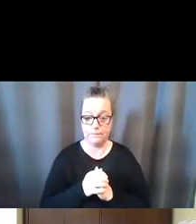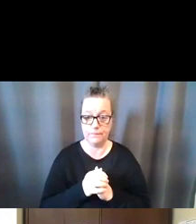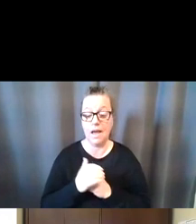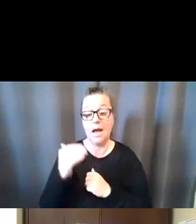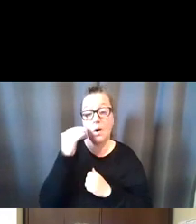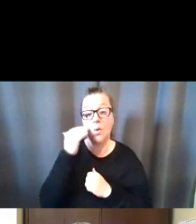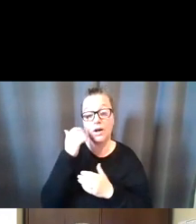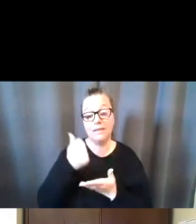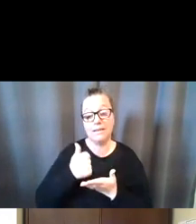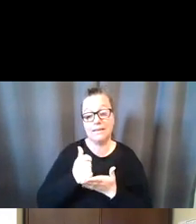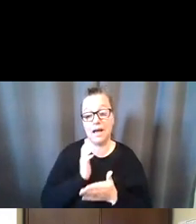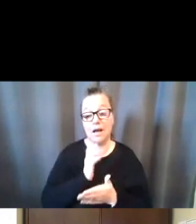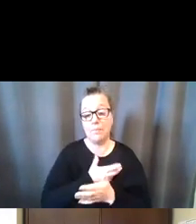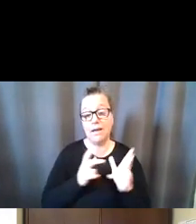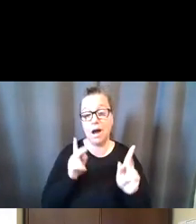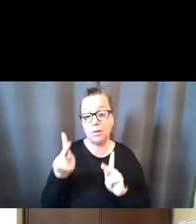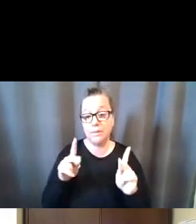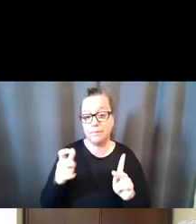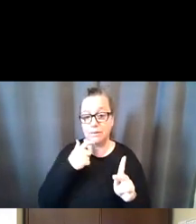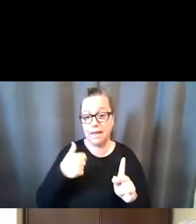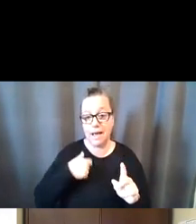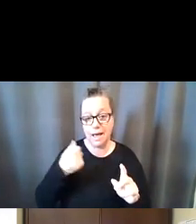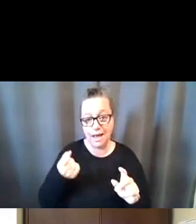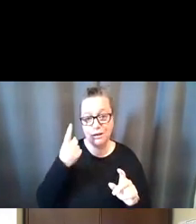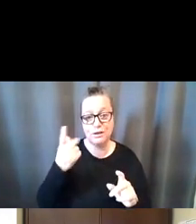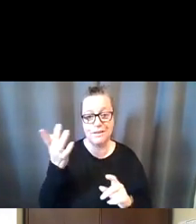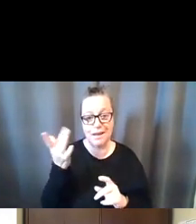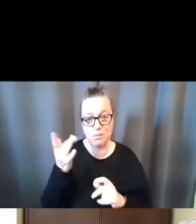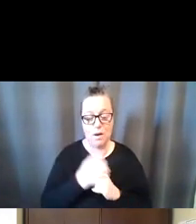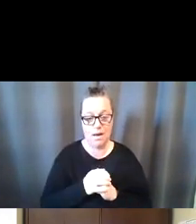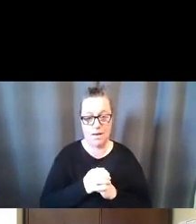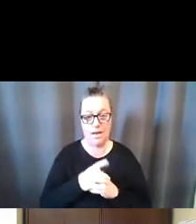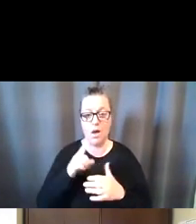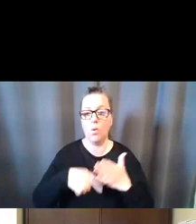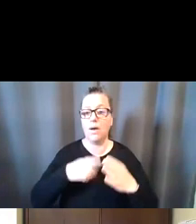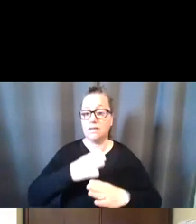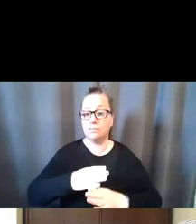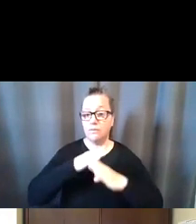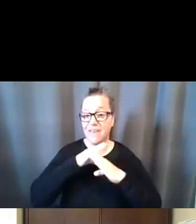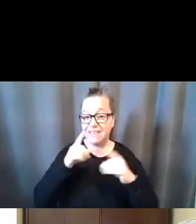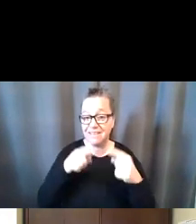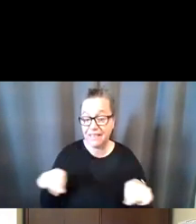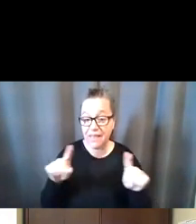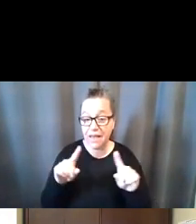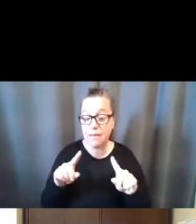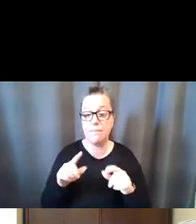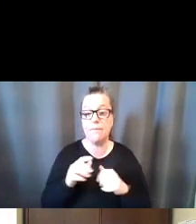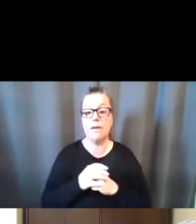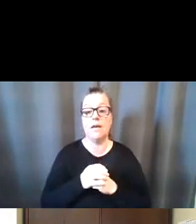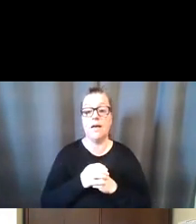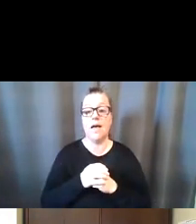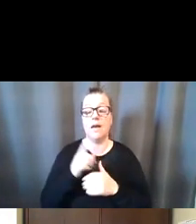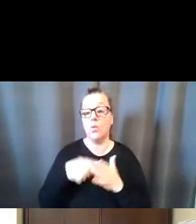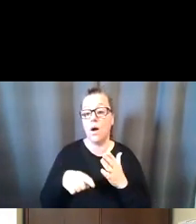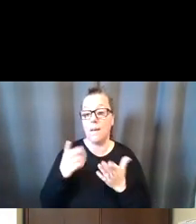Awareness is helping our people get to say, I understand why. What's preventing them from saying, I understand why? And what